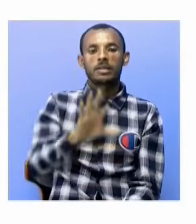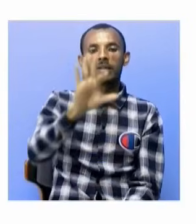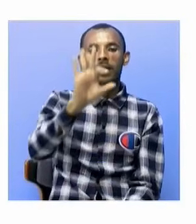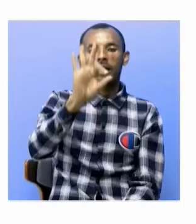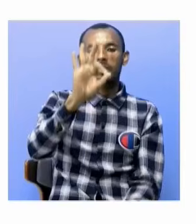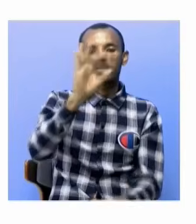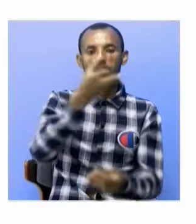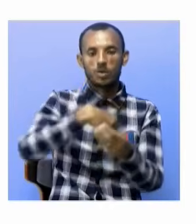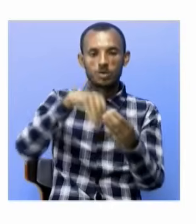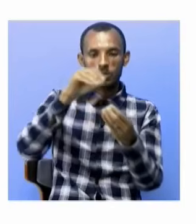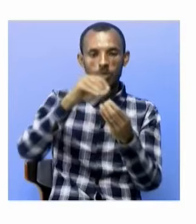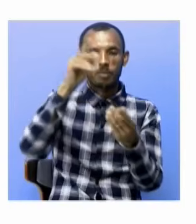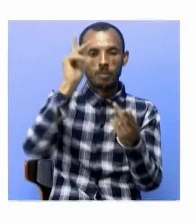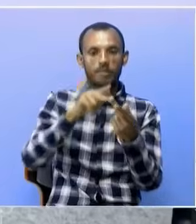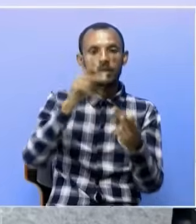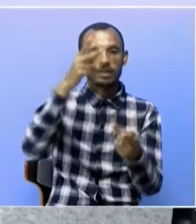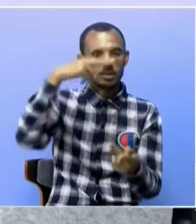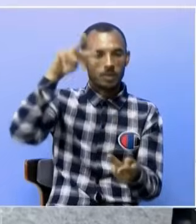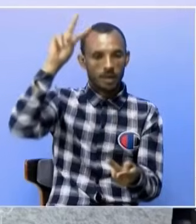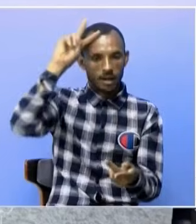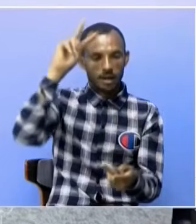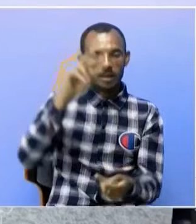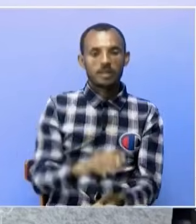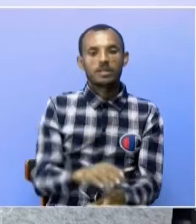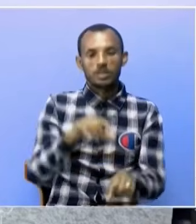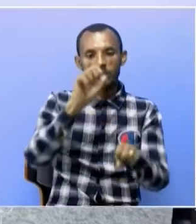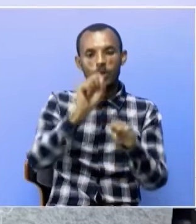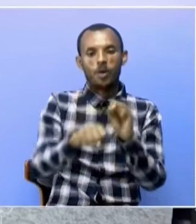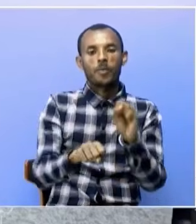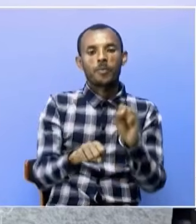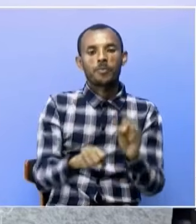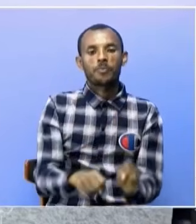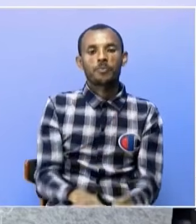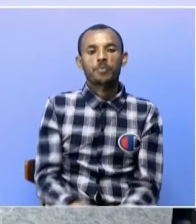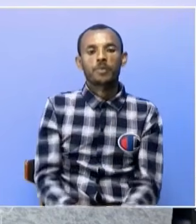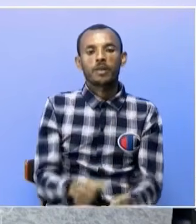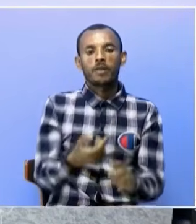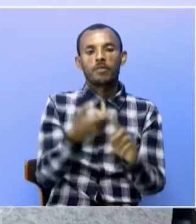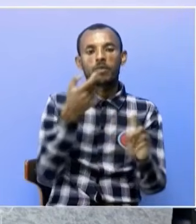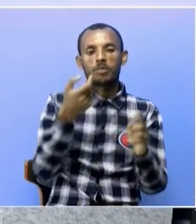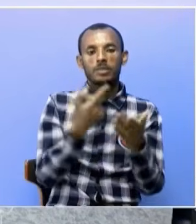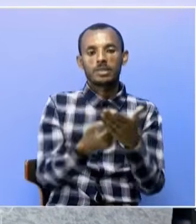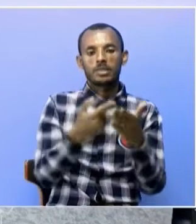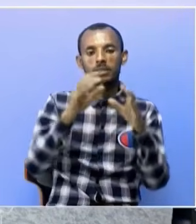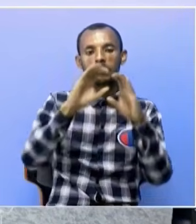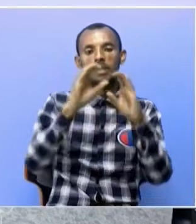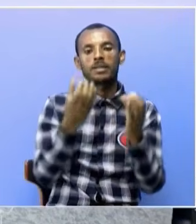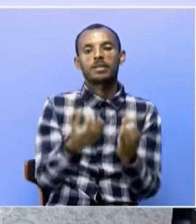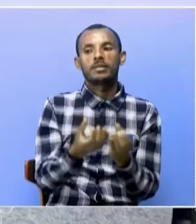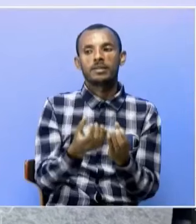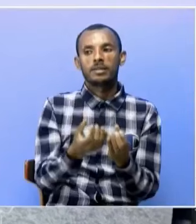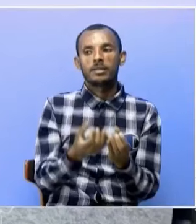also a perfect square. Okay? So, from this pattern,